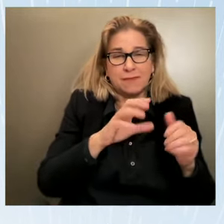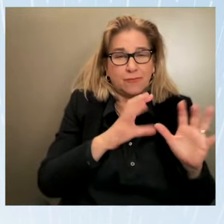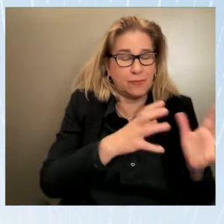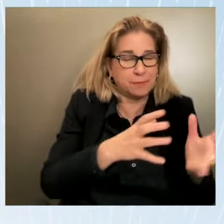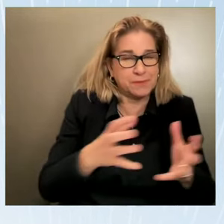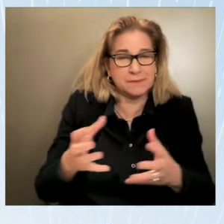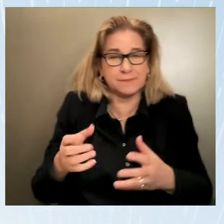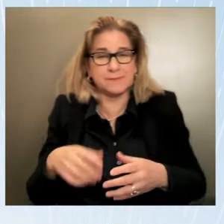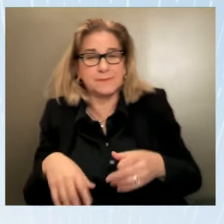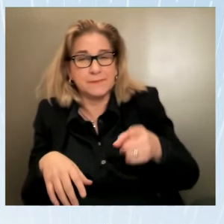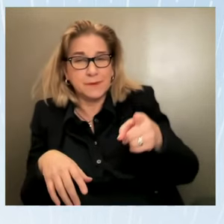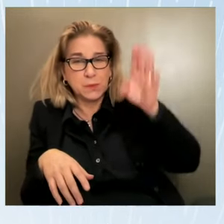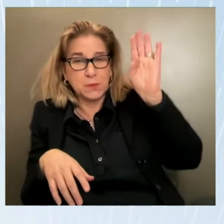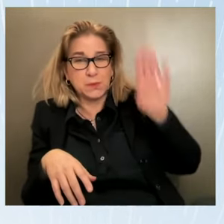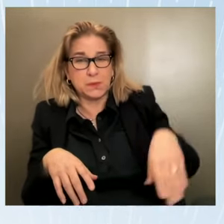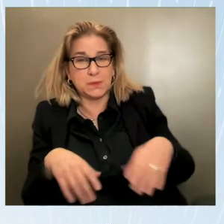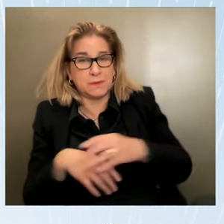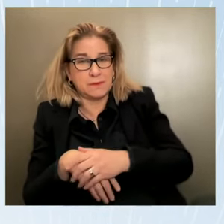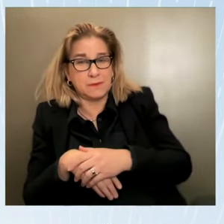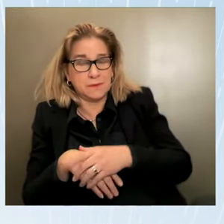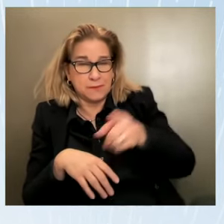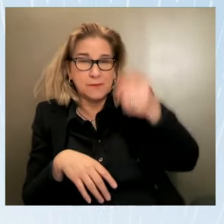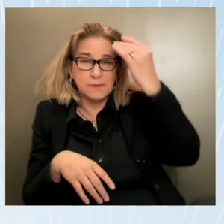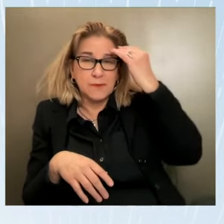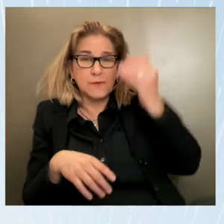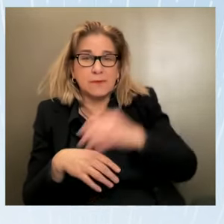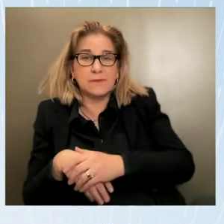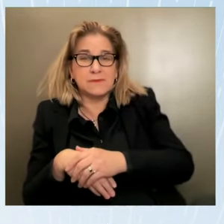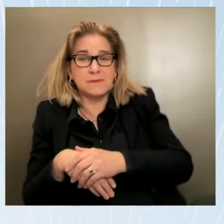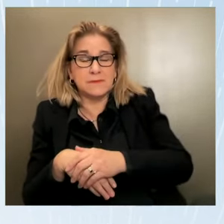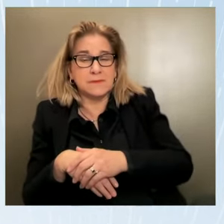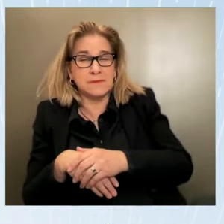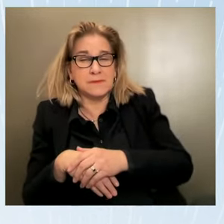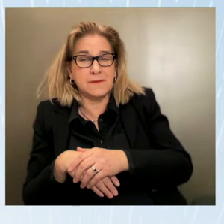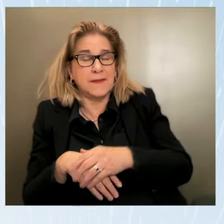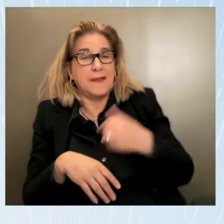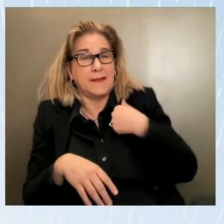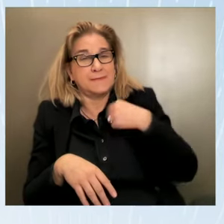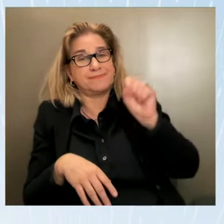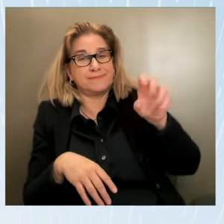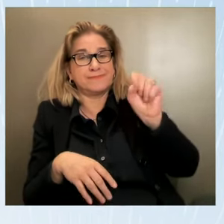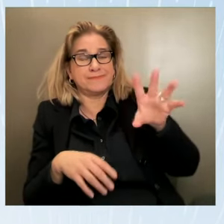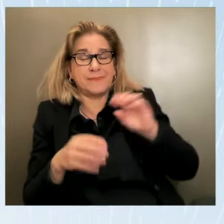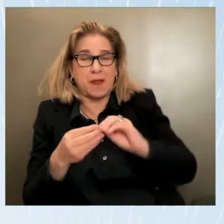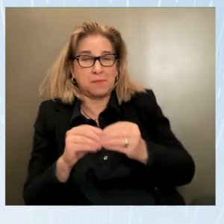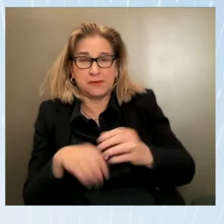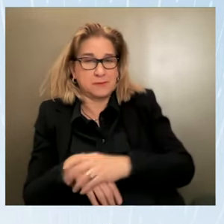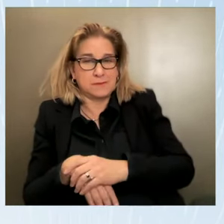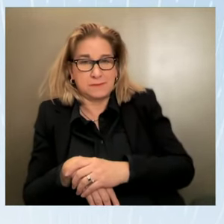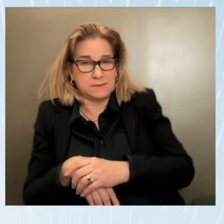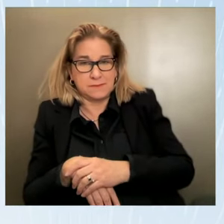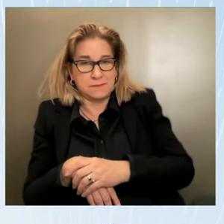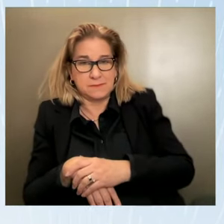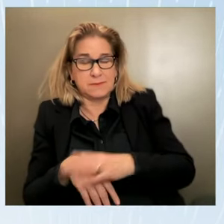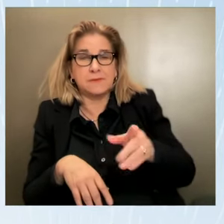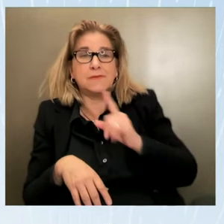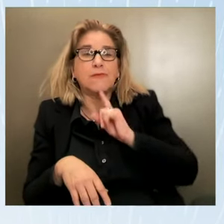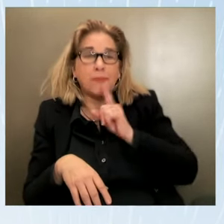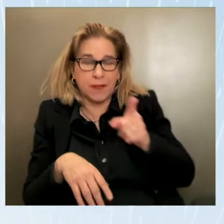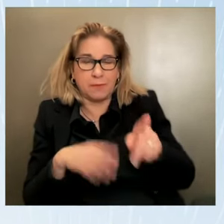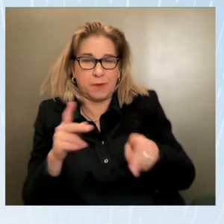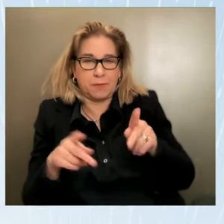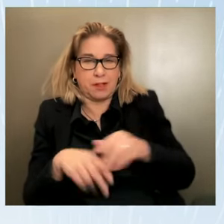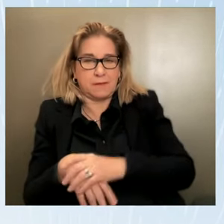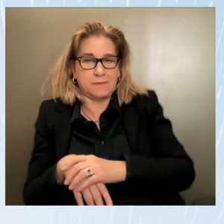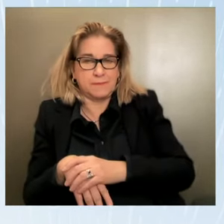aren't just numbers. They represent real people. And so in combating this threat, we're keenly focused on the victims. And in fiscal